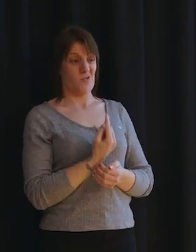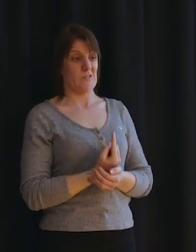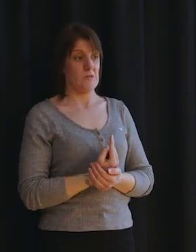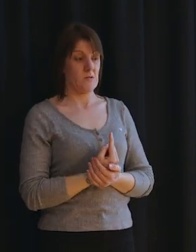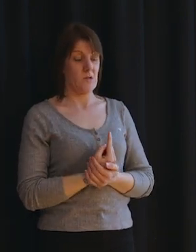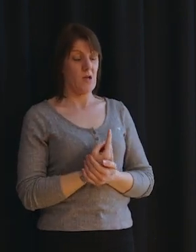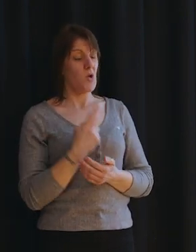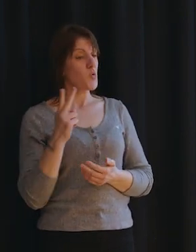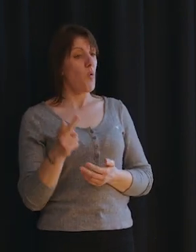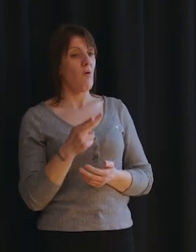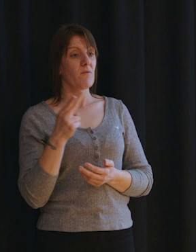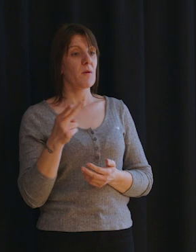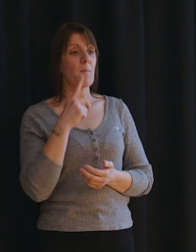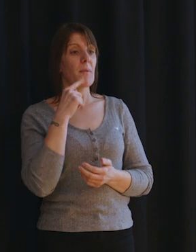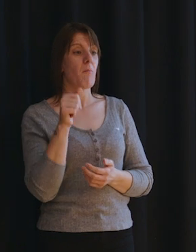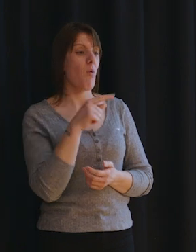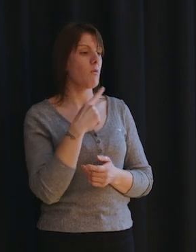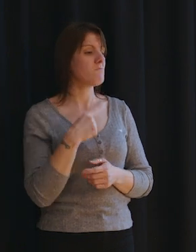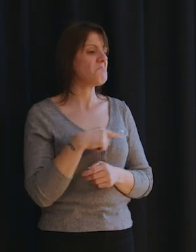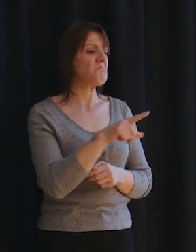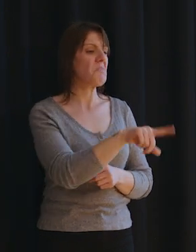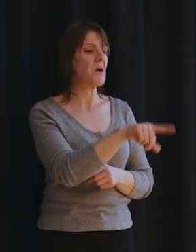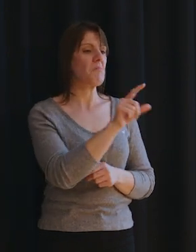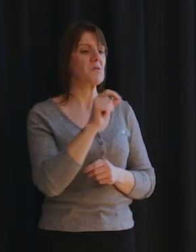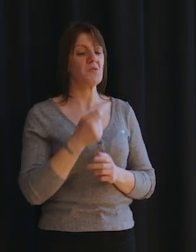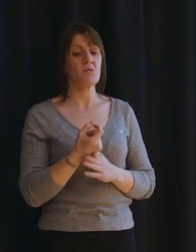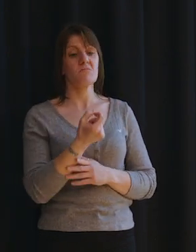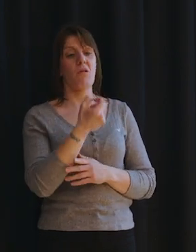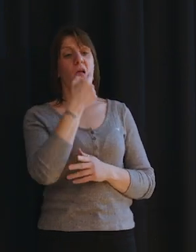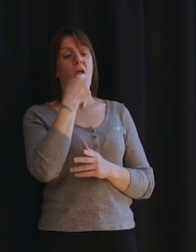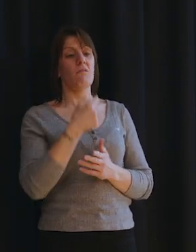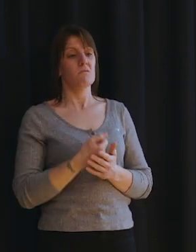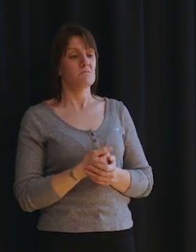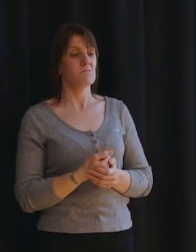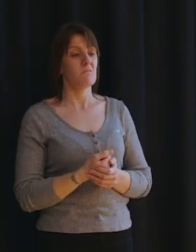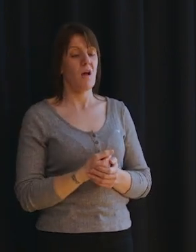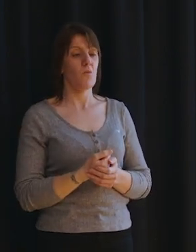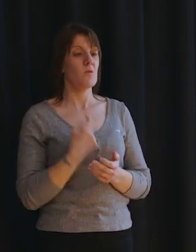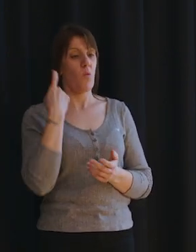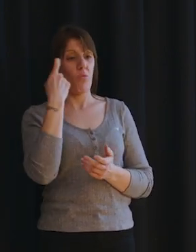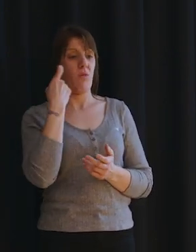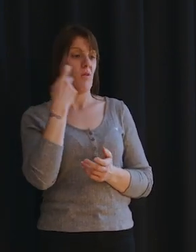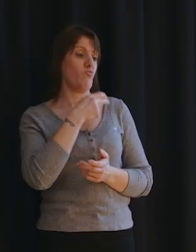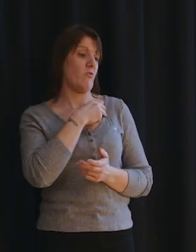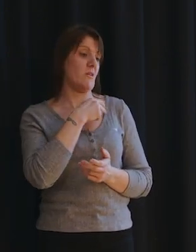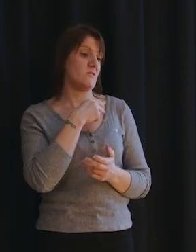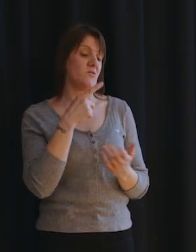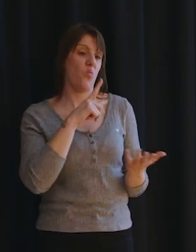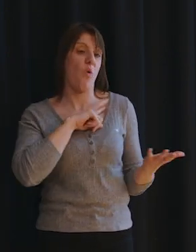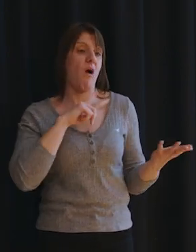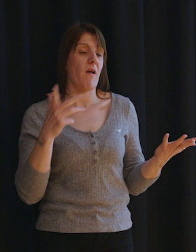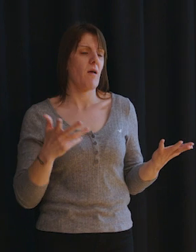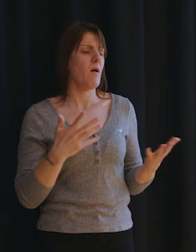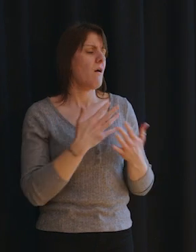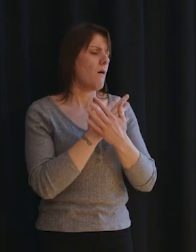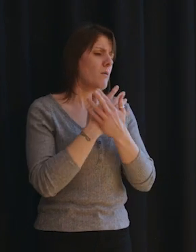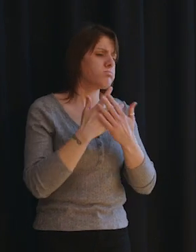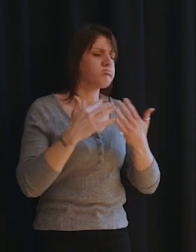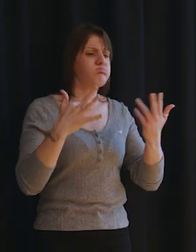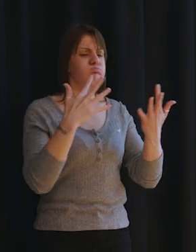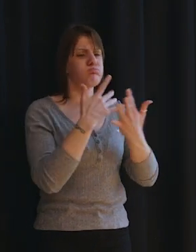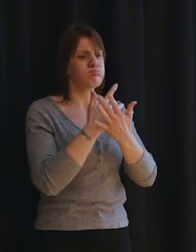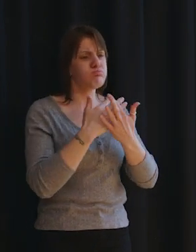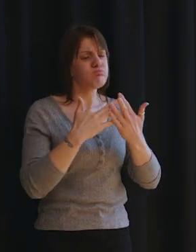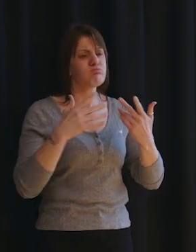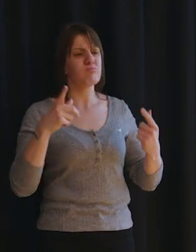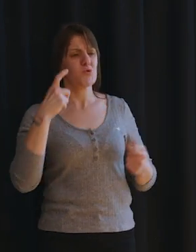often we have people just pick up a drug and just take it and not know, and we don't think of the reasons kind of behind that as well. There's lots of other things